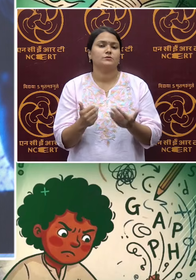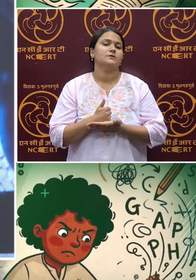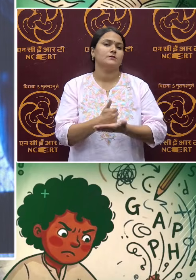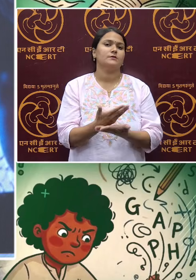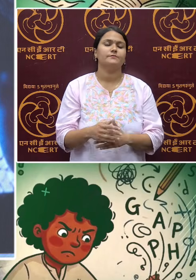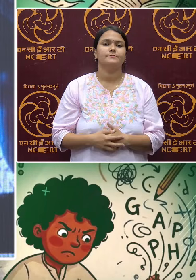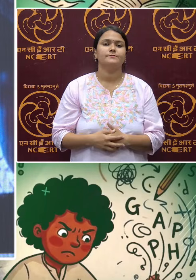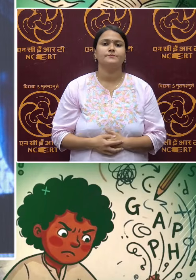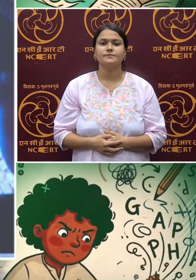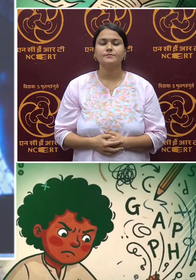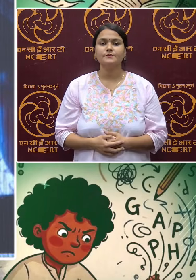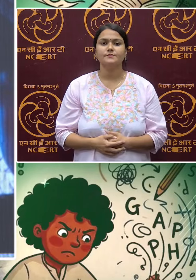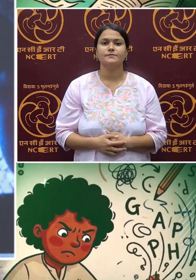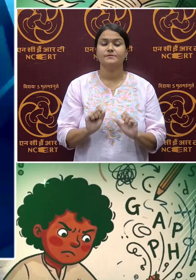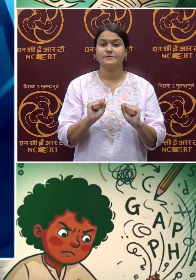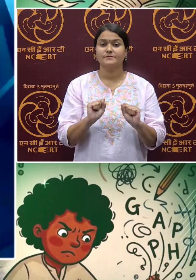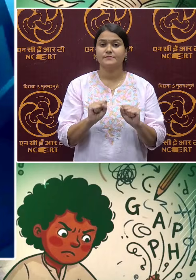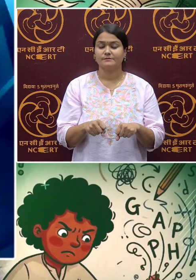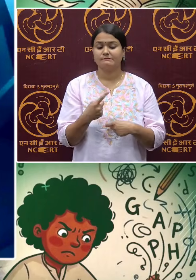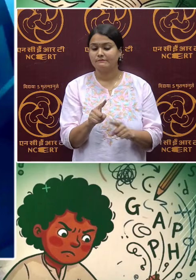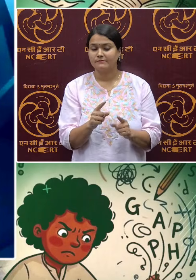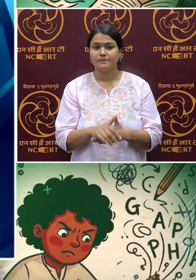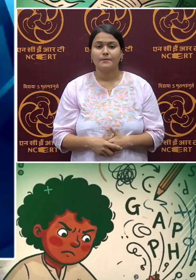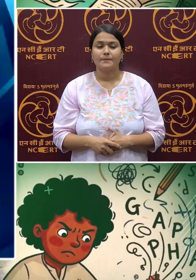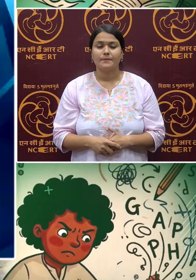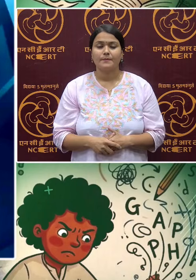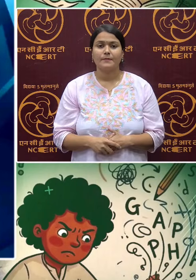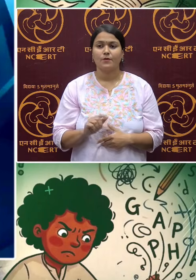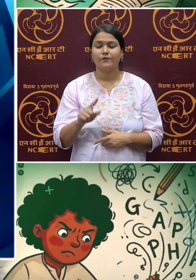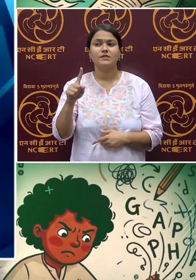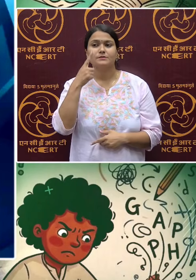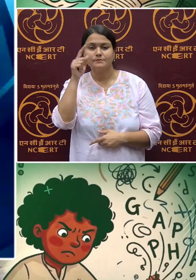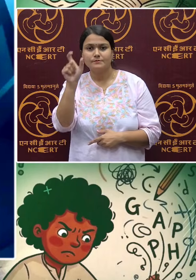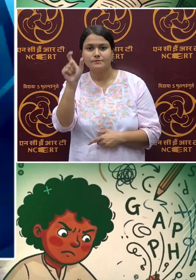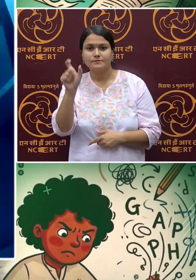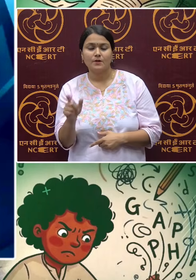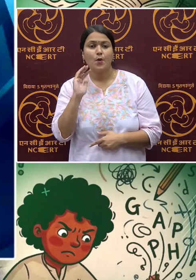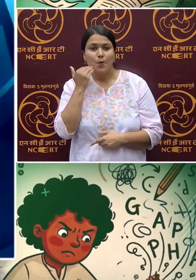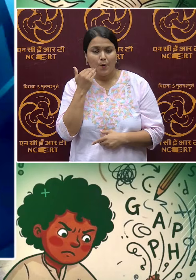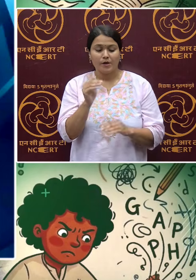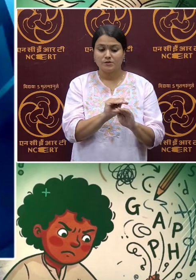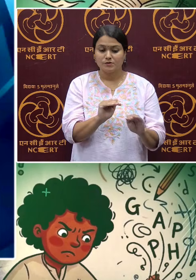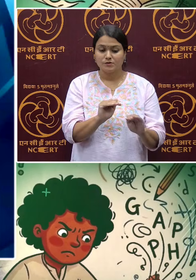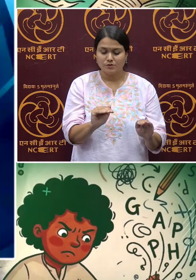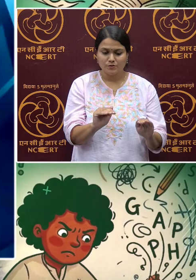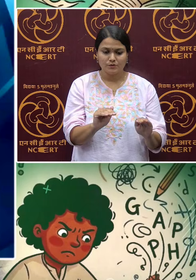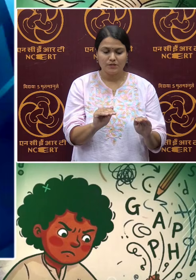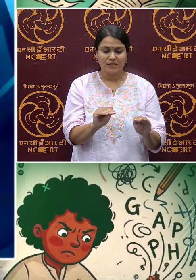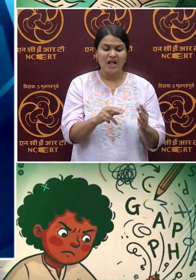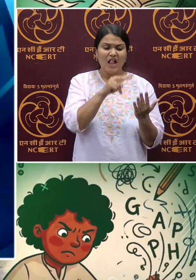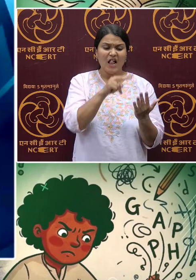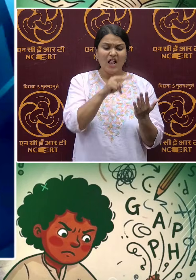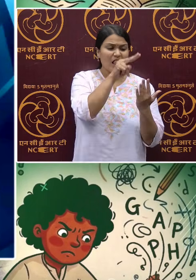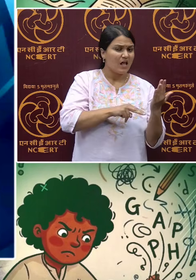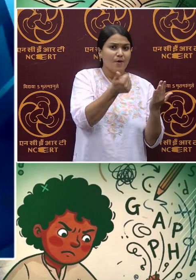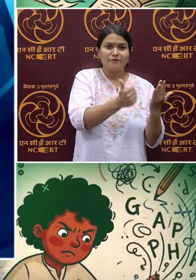moment. Yeah, very rightly put when Lalita ma'am was telling that when a child is not attempting to read, so